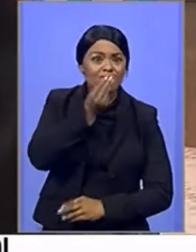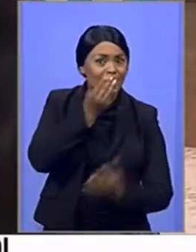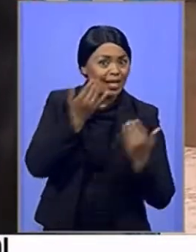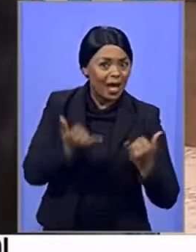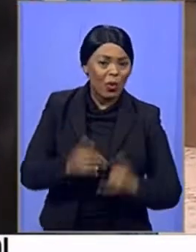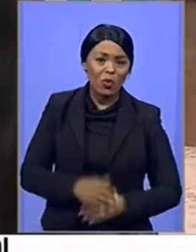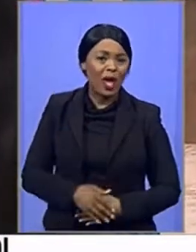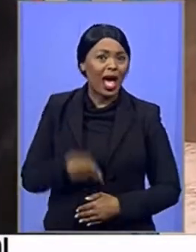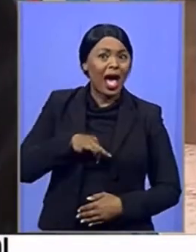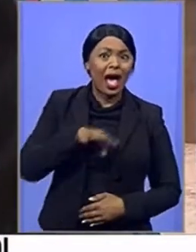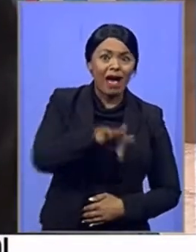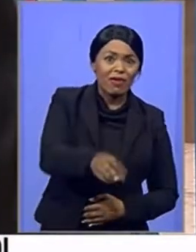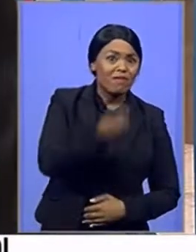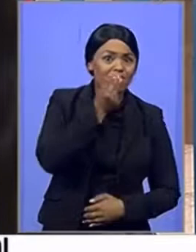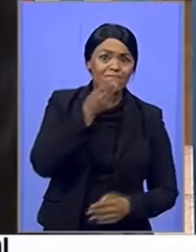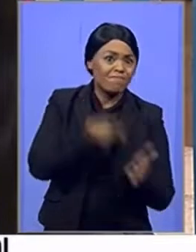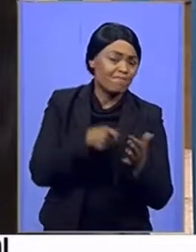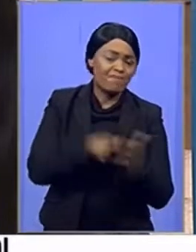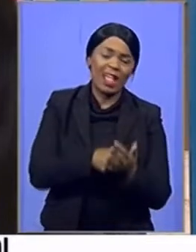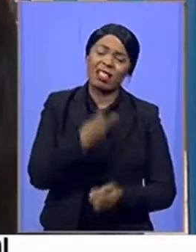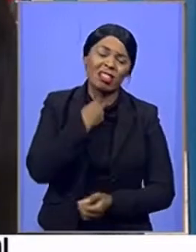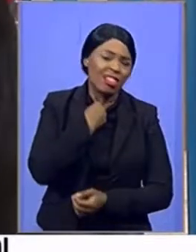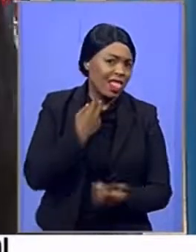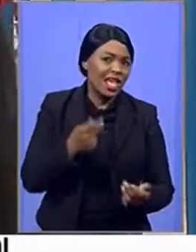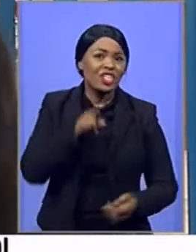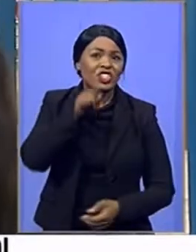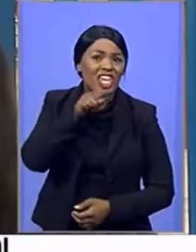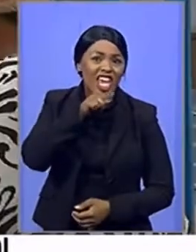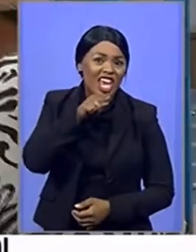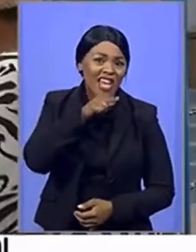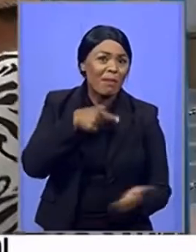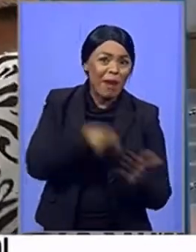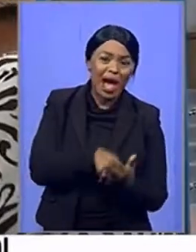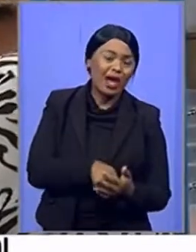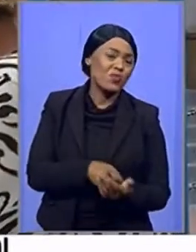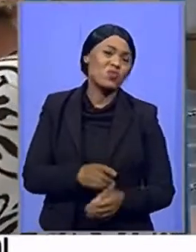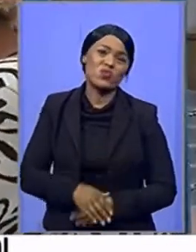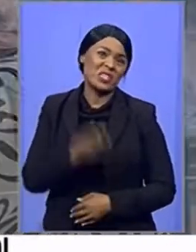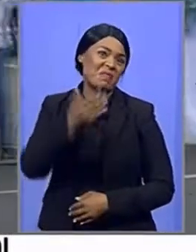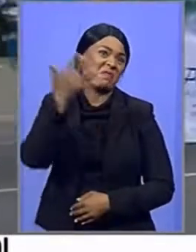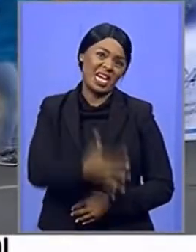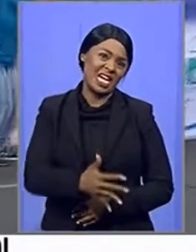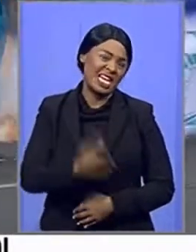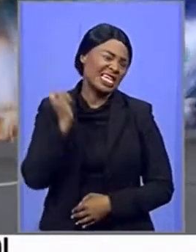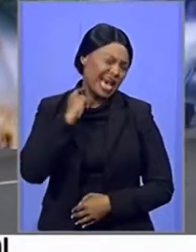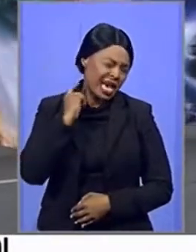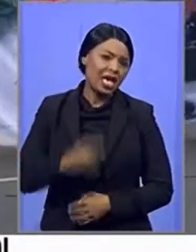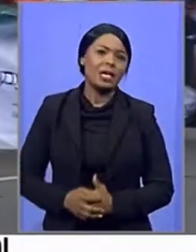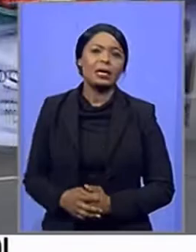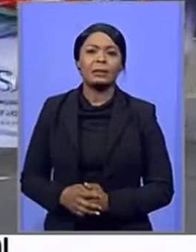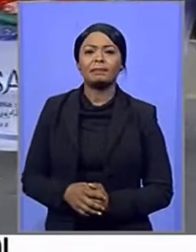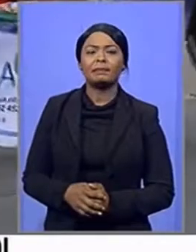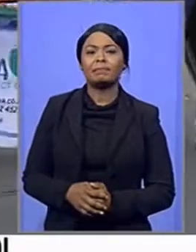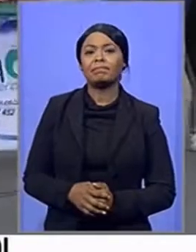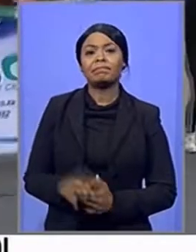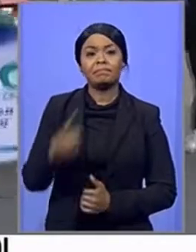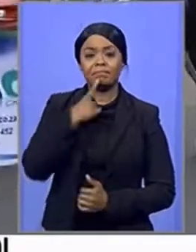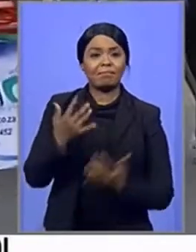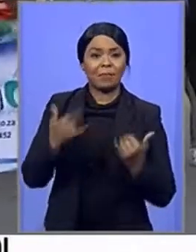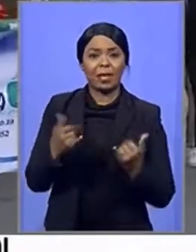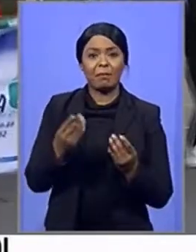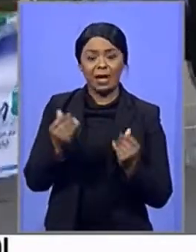ke kgone afforda dijo tsa ka tlung, chicken e a mpalela. SARS e boletše gore ga bana mašheleng a lekaneng ka